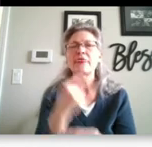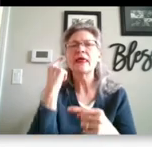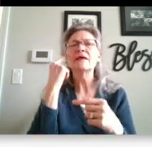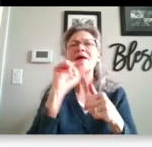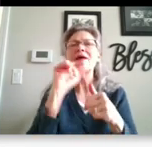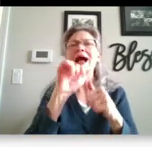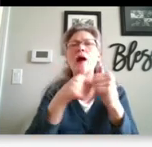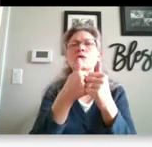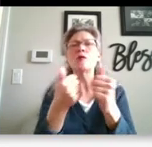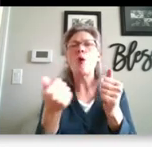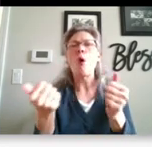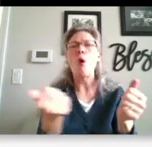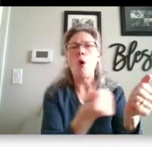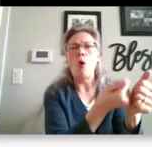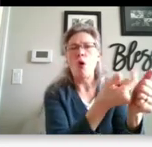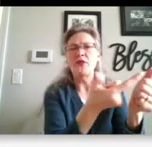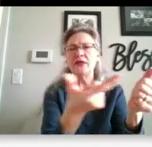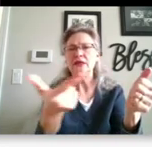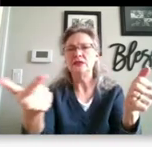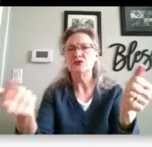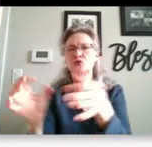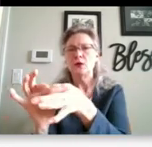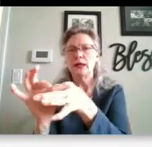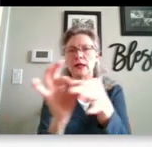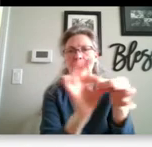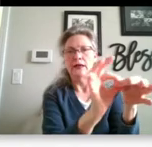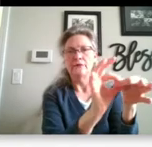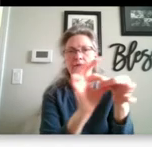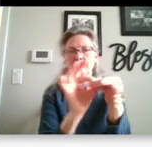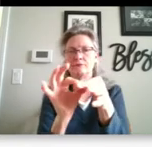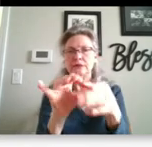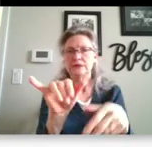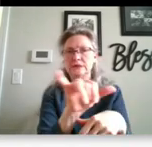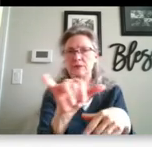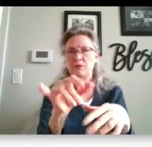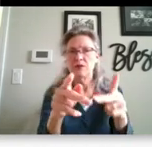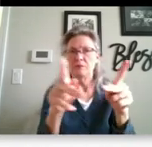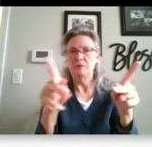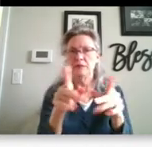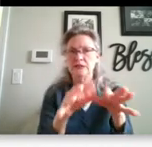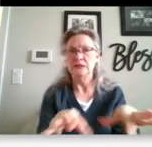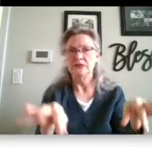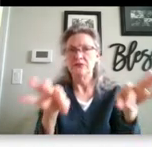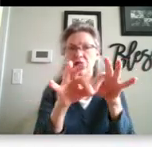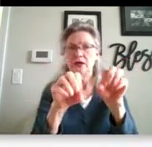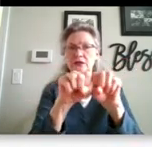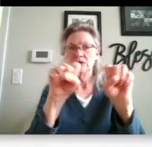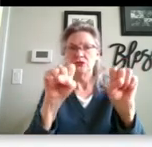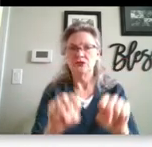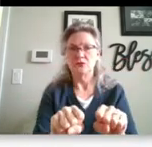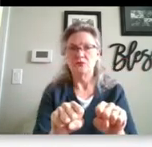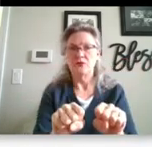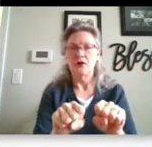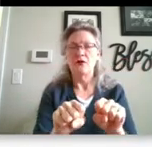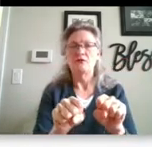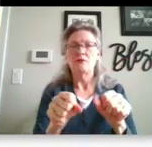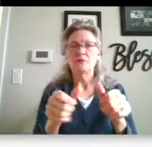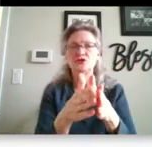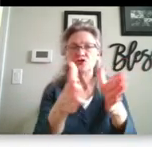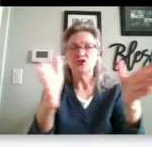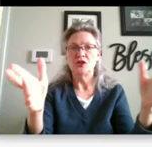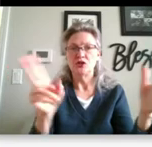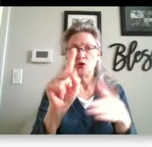to each other. Just like in our place value system, when we go from this general unit, meter, to